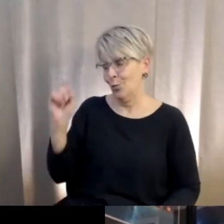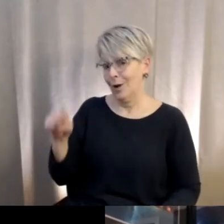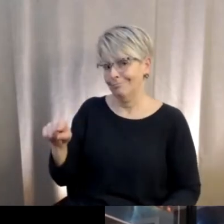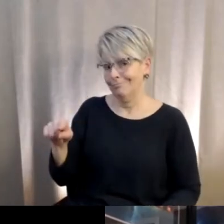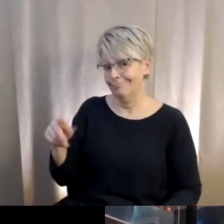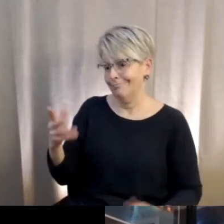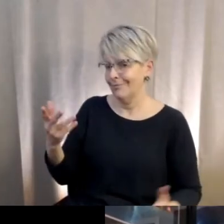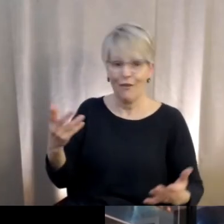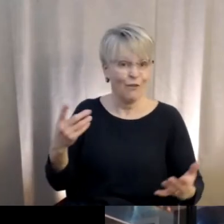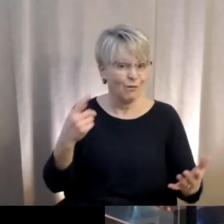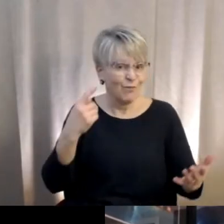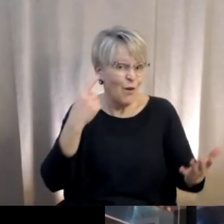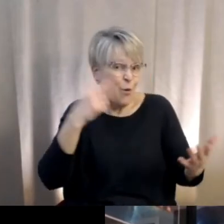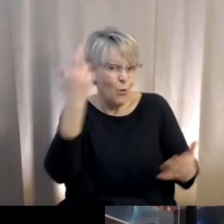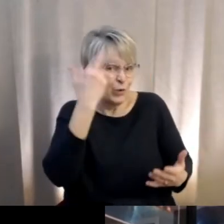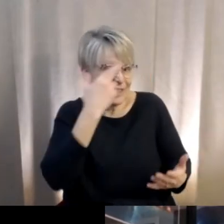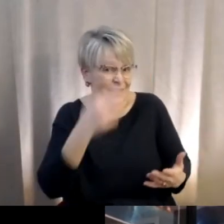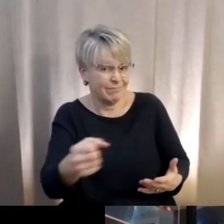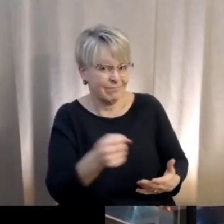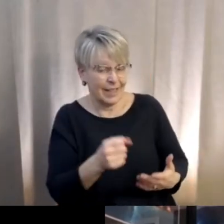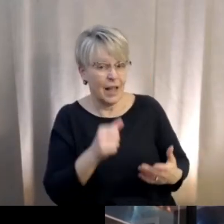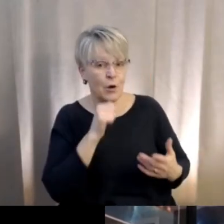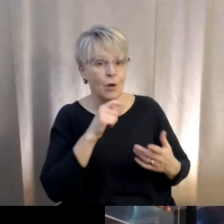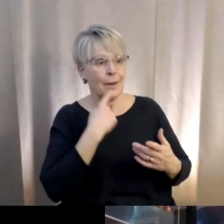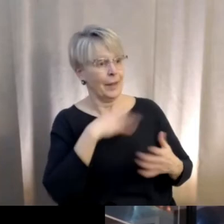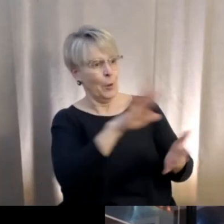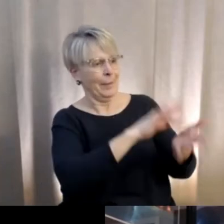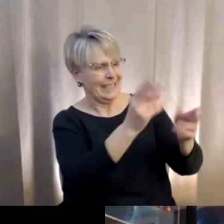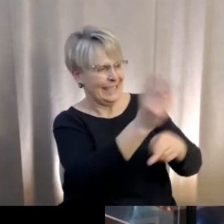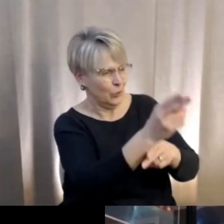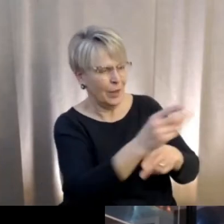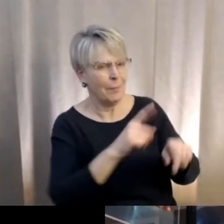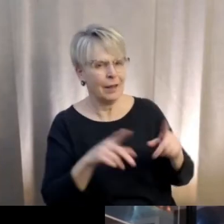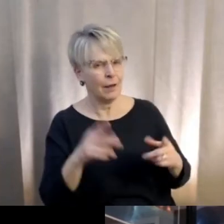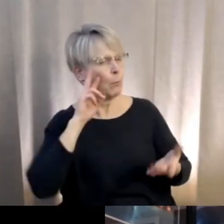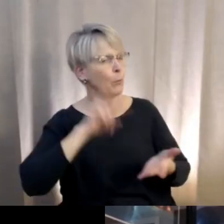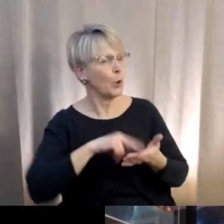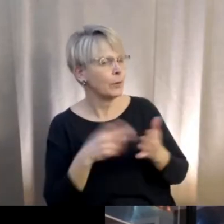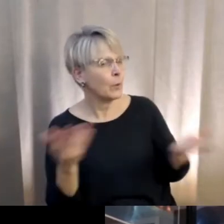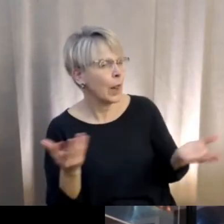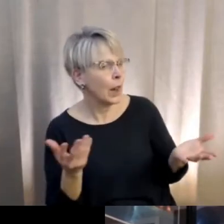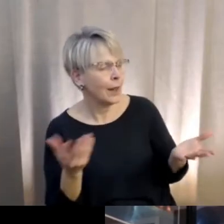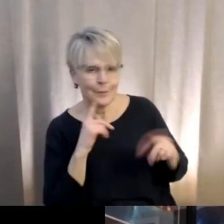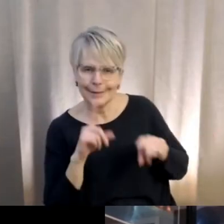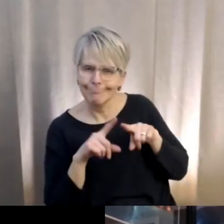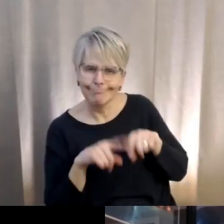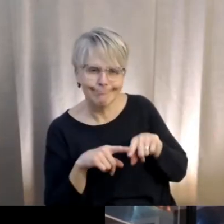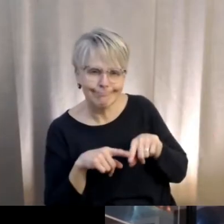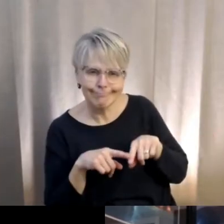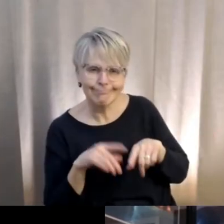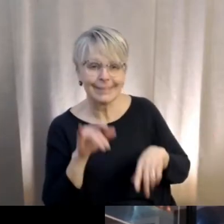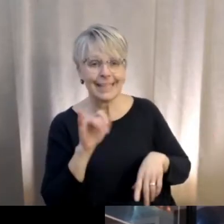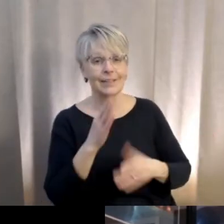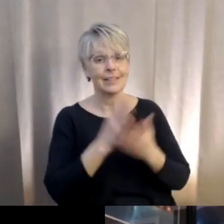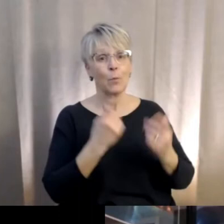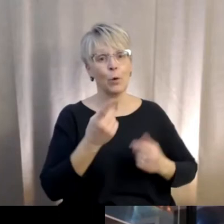me medical history, out of respect for you guys, but like, it's variable. It depends, right? Like, so if someone needs